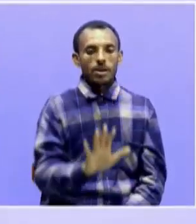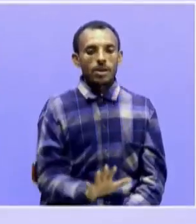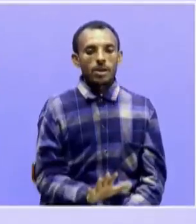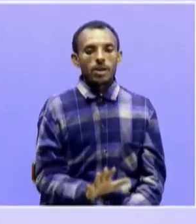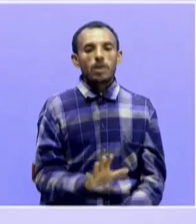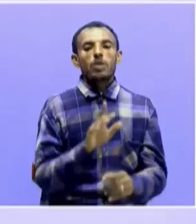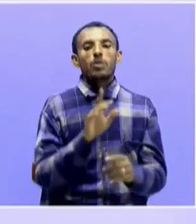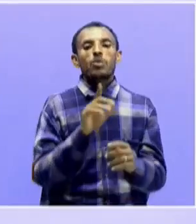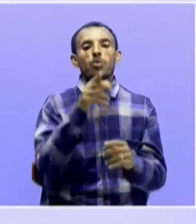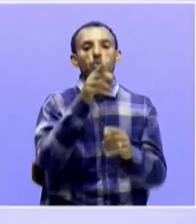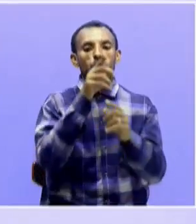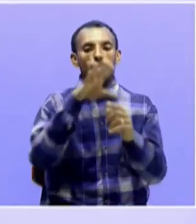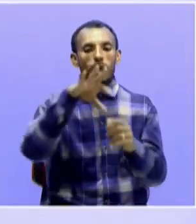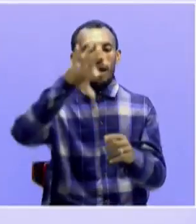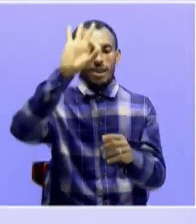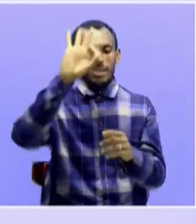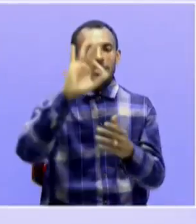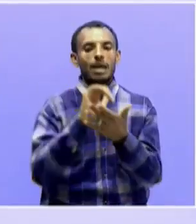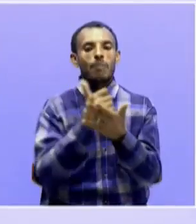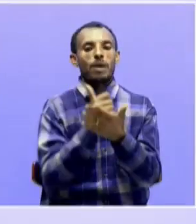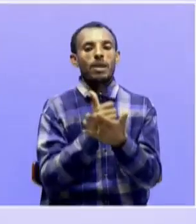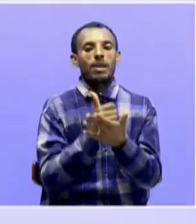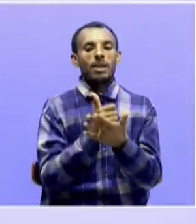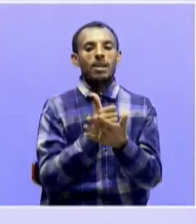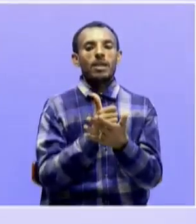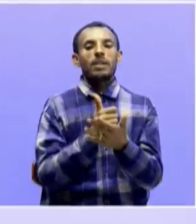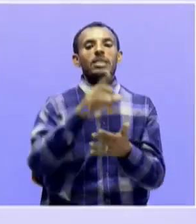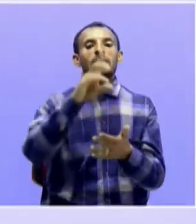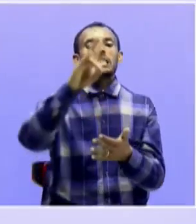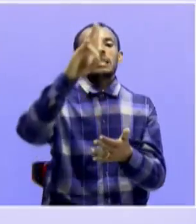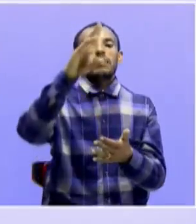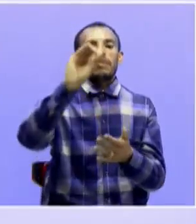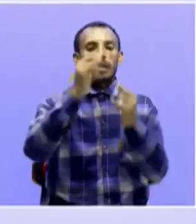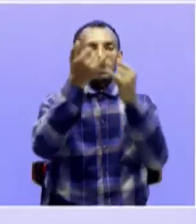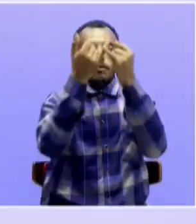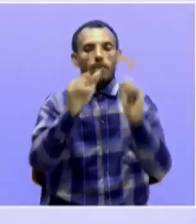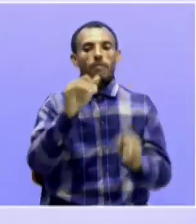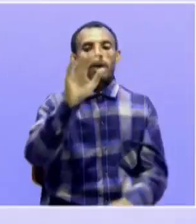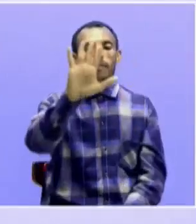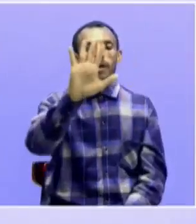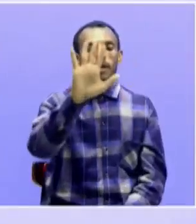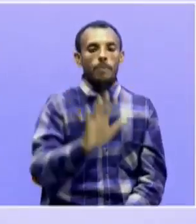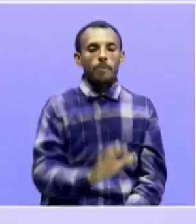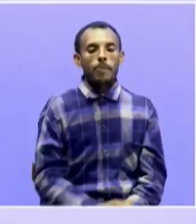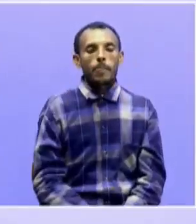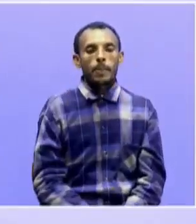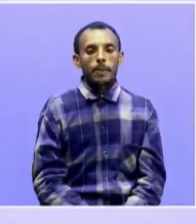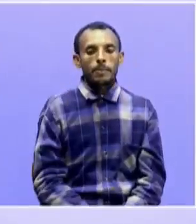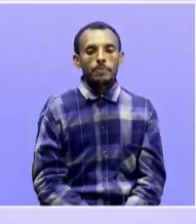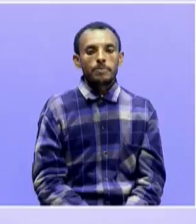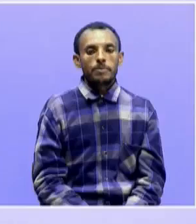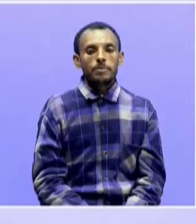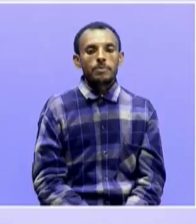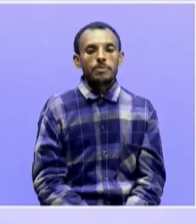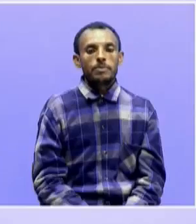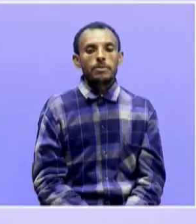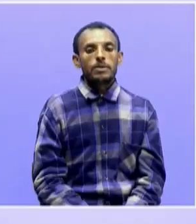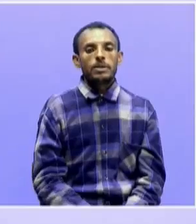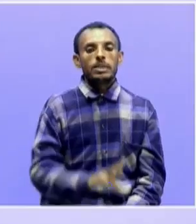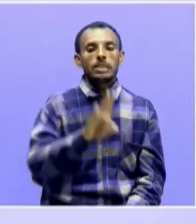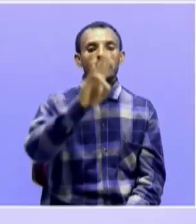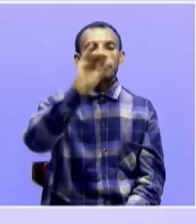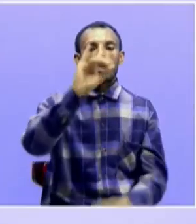the mean. So let's divide 70 by 5. Let's divide here. 70 divided